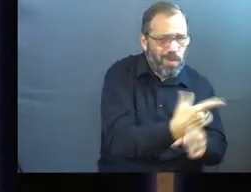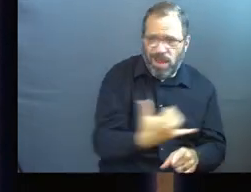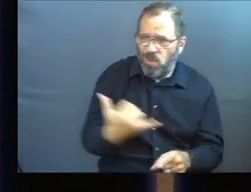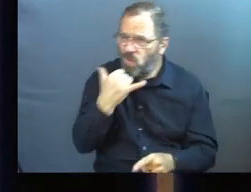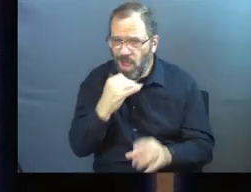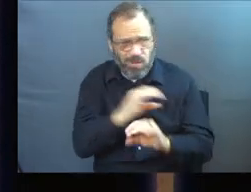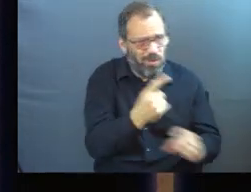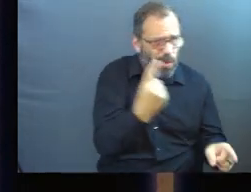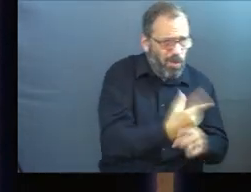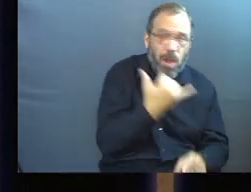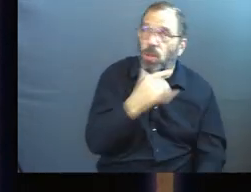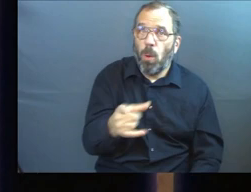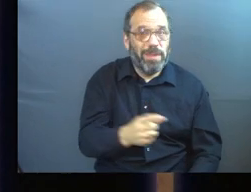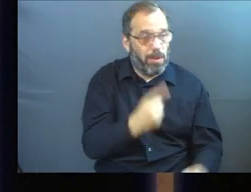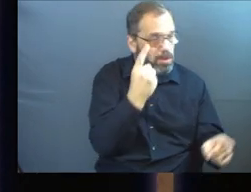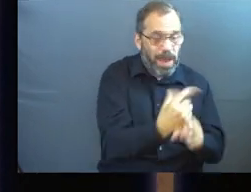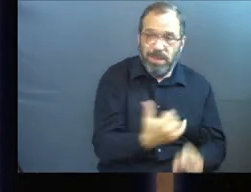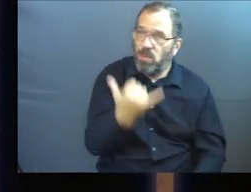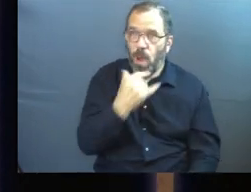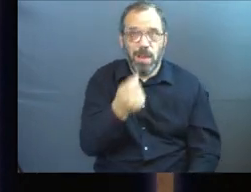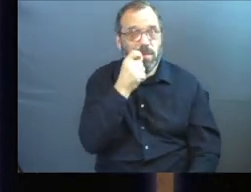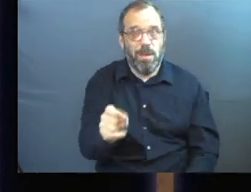wrong and there being no right and wrong. There is right and wrong.